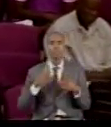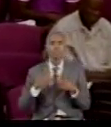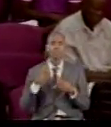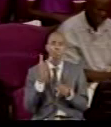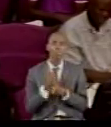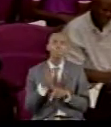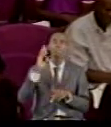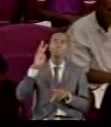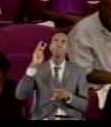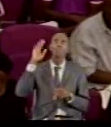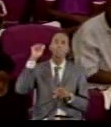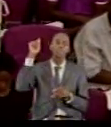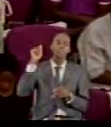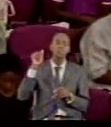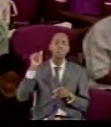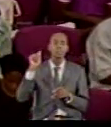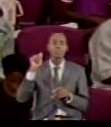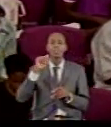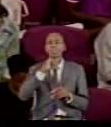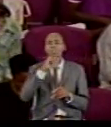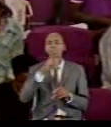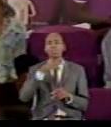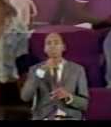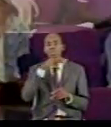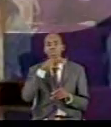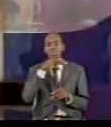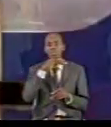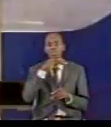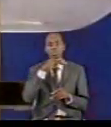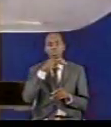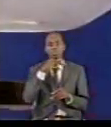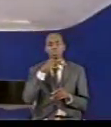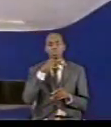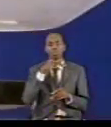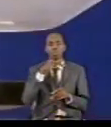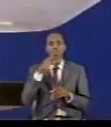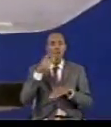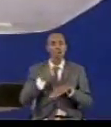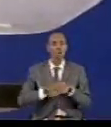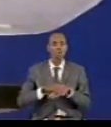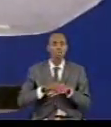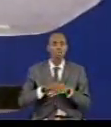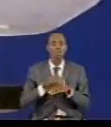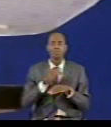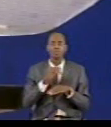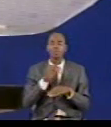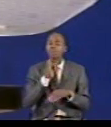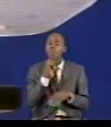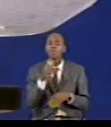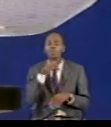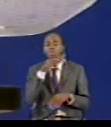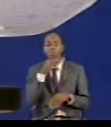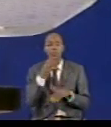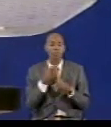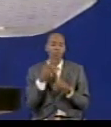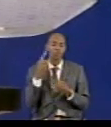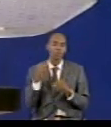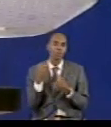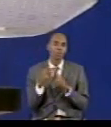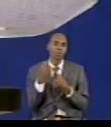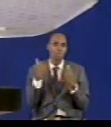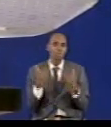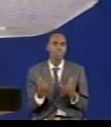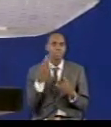himself unspotted, unstained, undefiled from the world. Point number